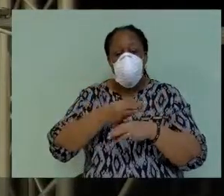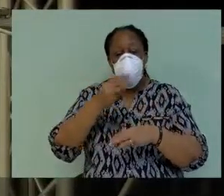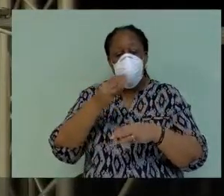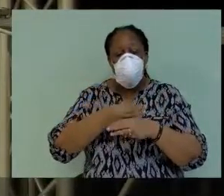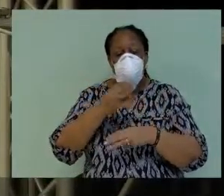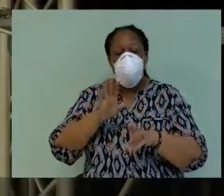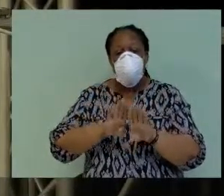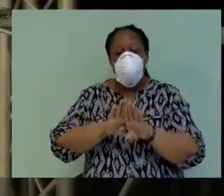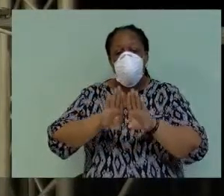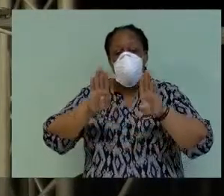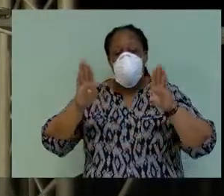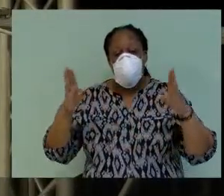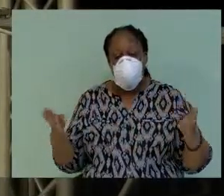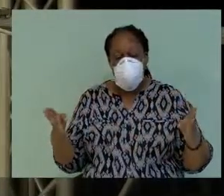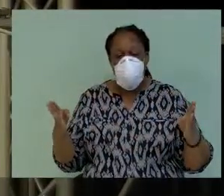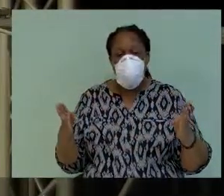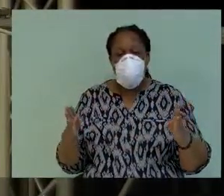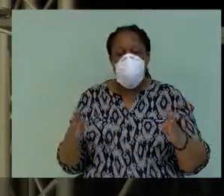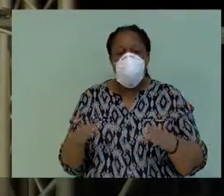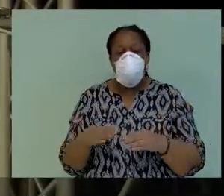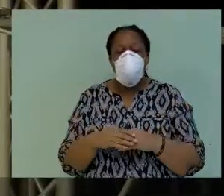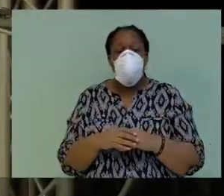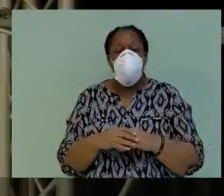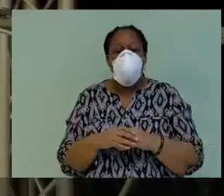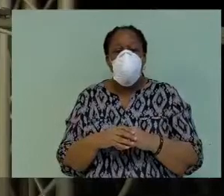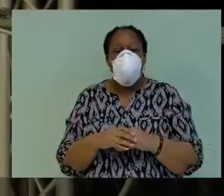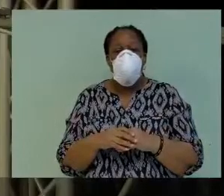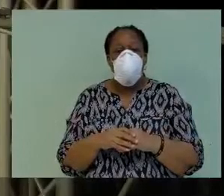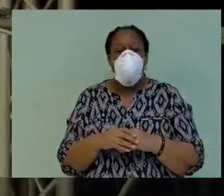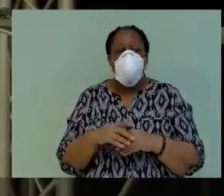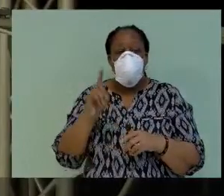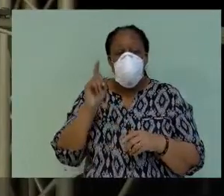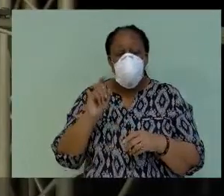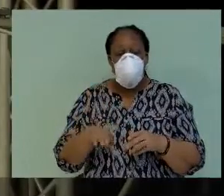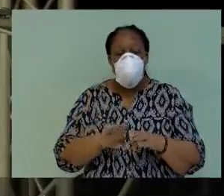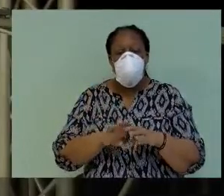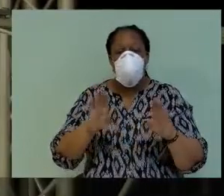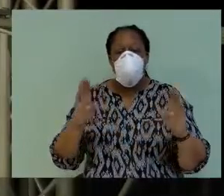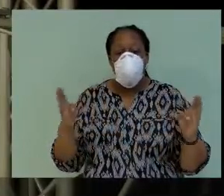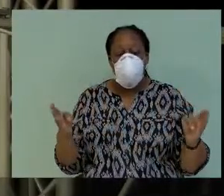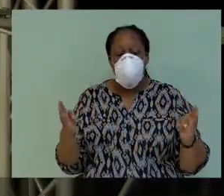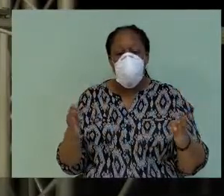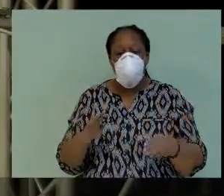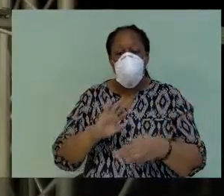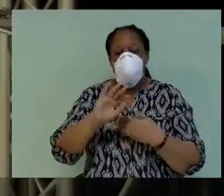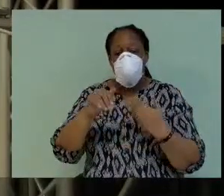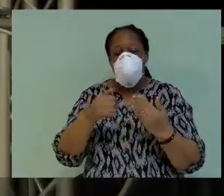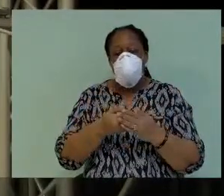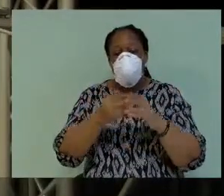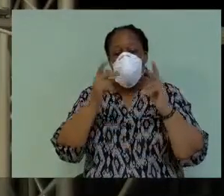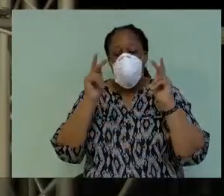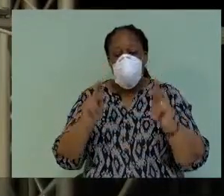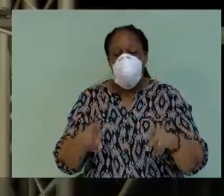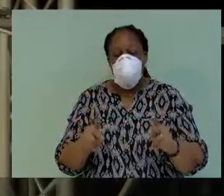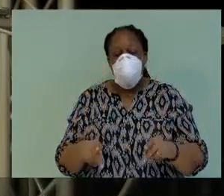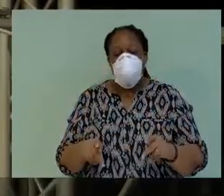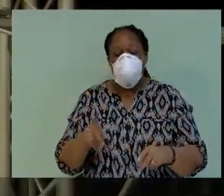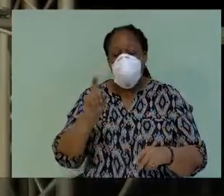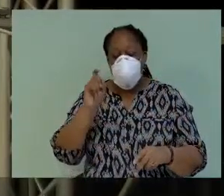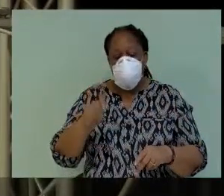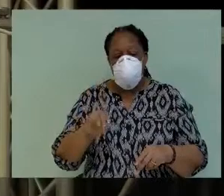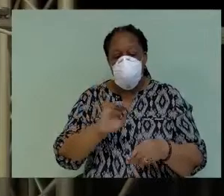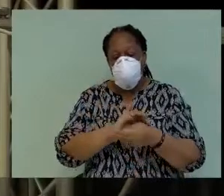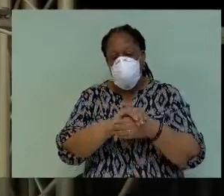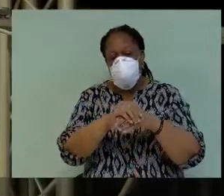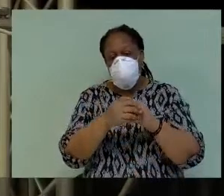or partially open depending on the weather condition. D, all persons should practice good hand